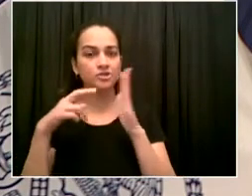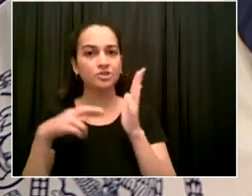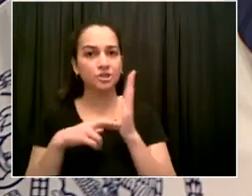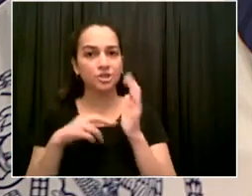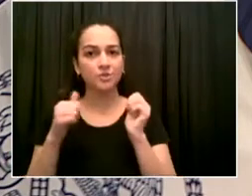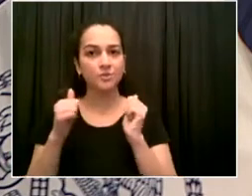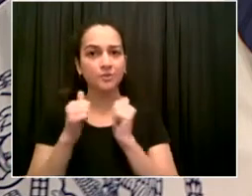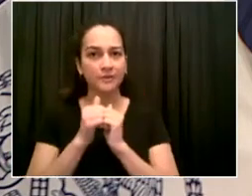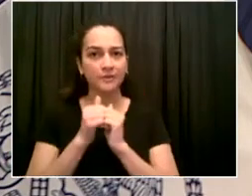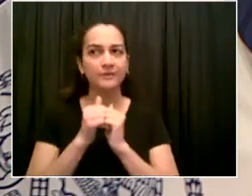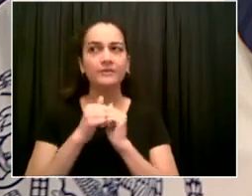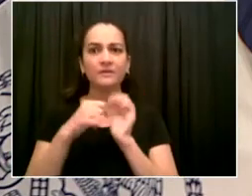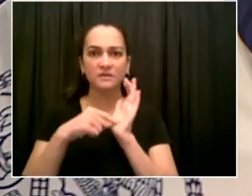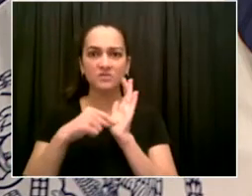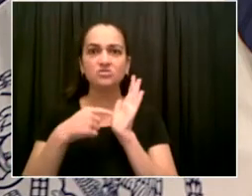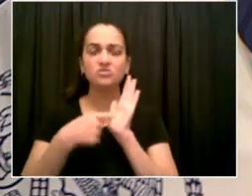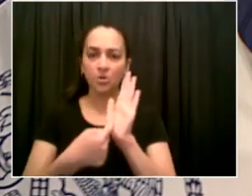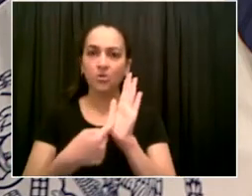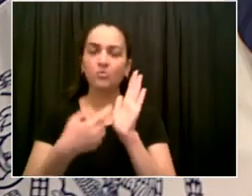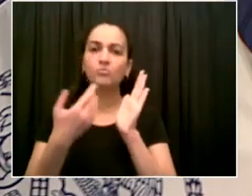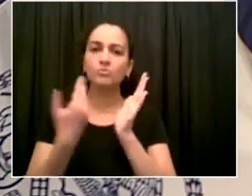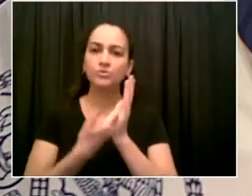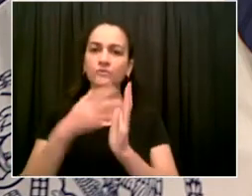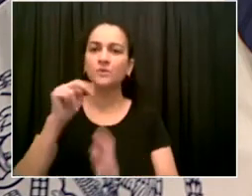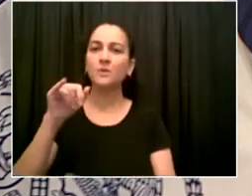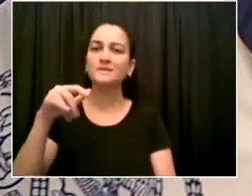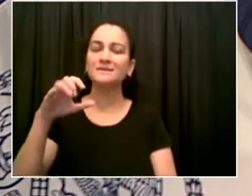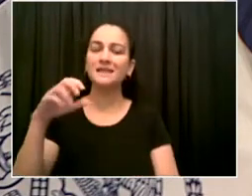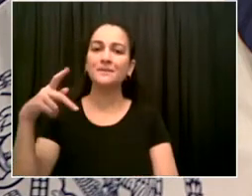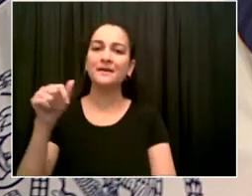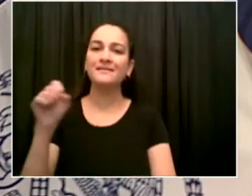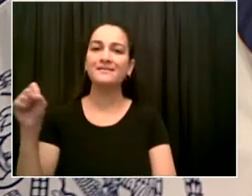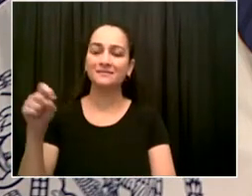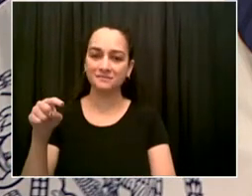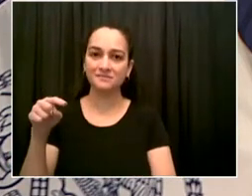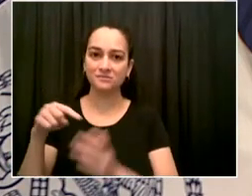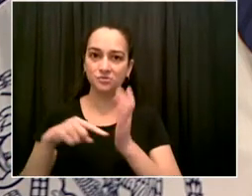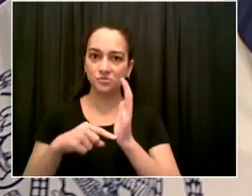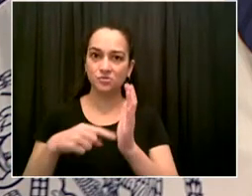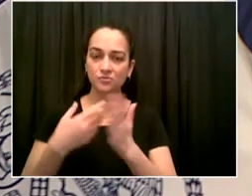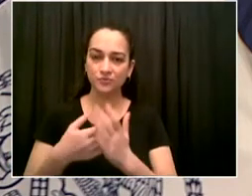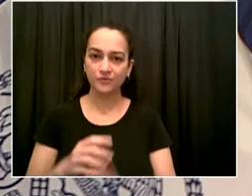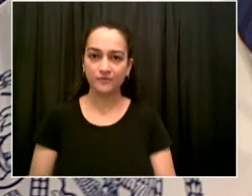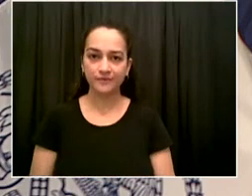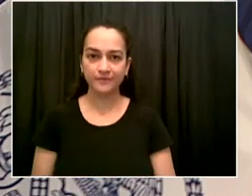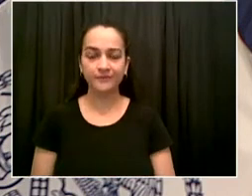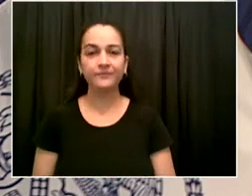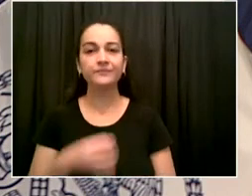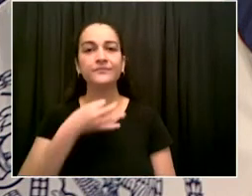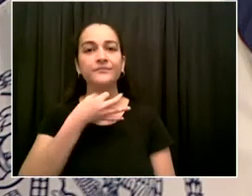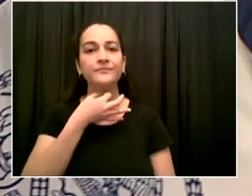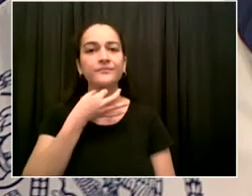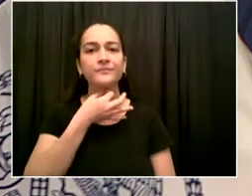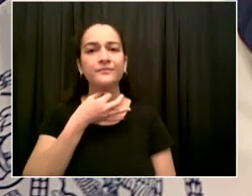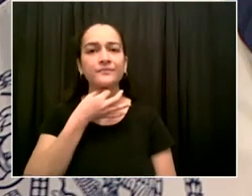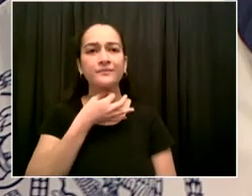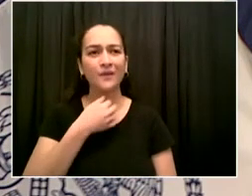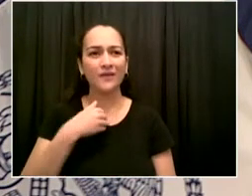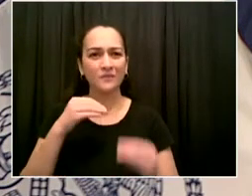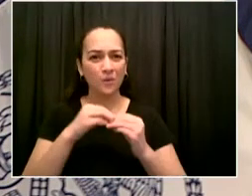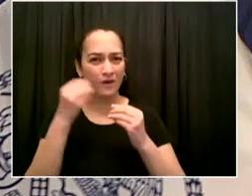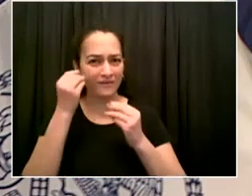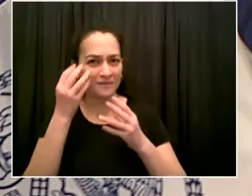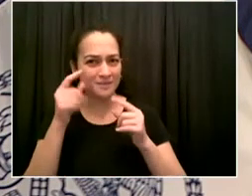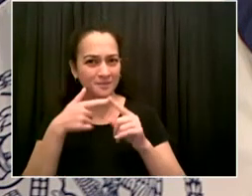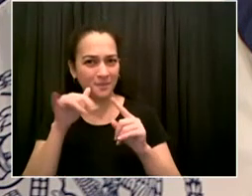a mobile vaccination site yesterday where demand for shots was nonstop. I mean, literally all day they were giving shots.